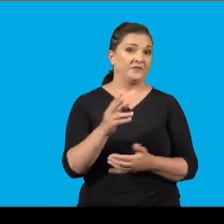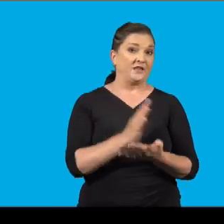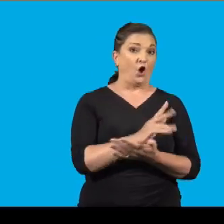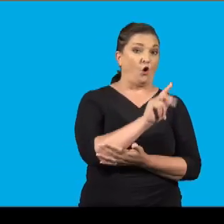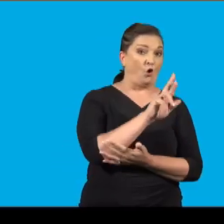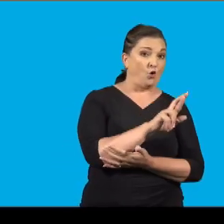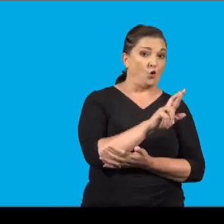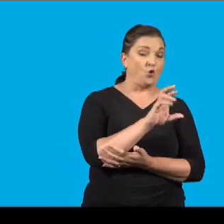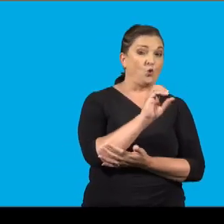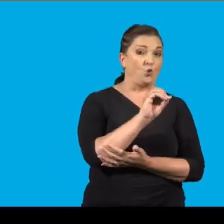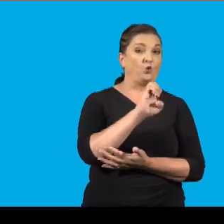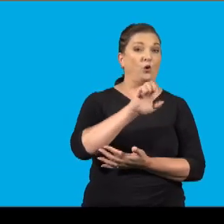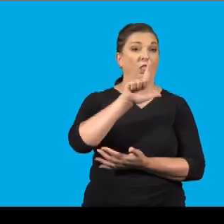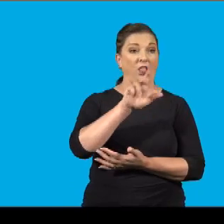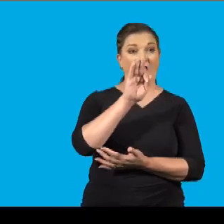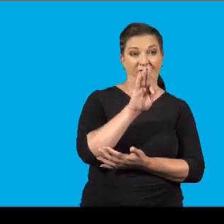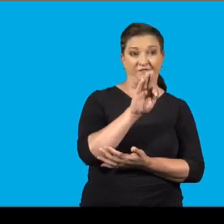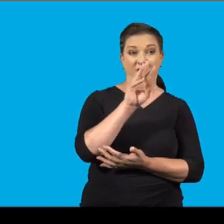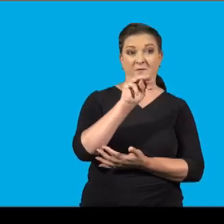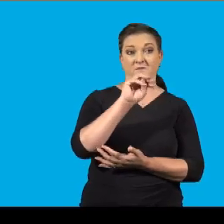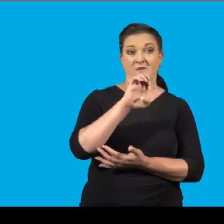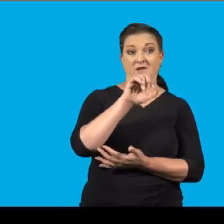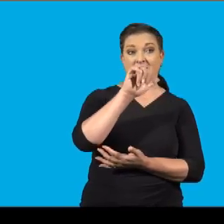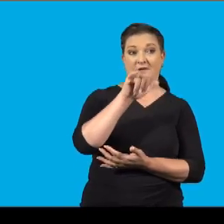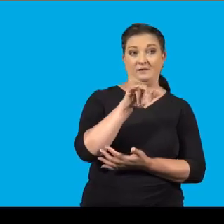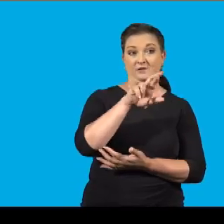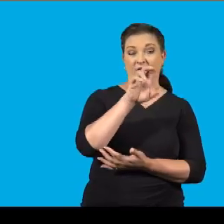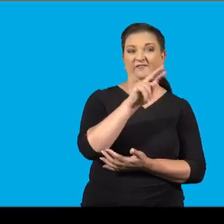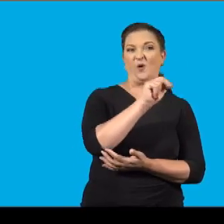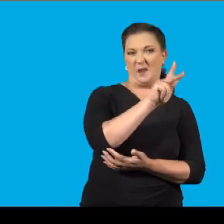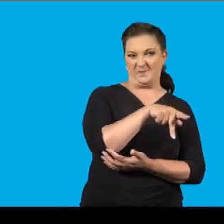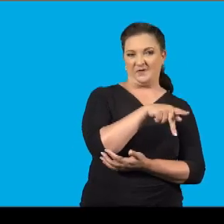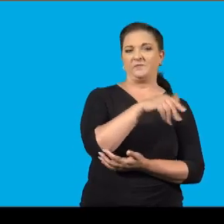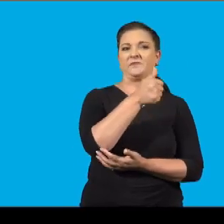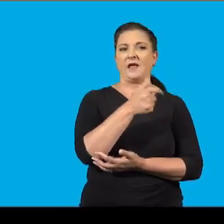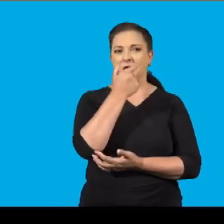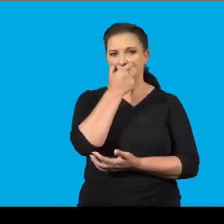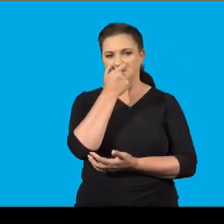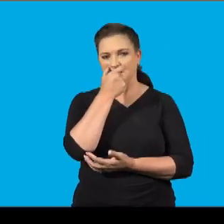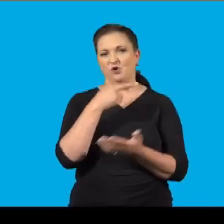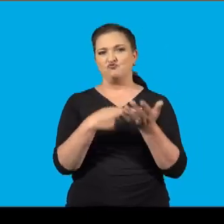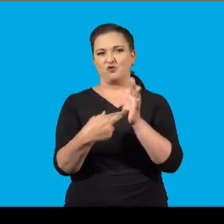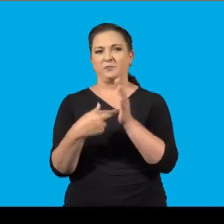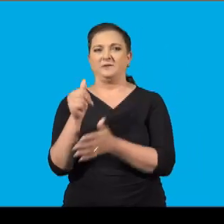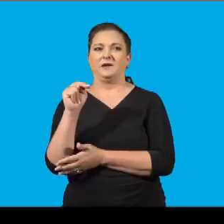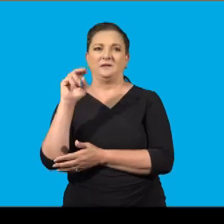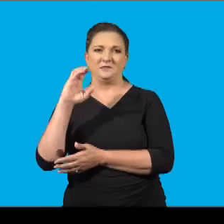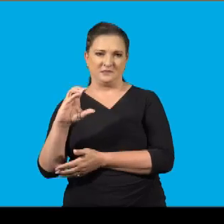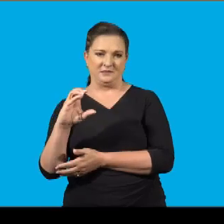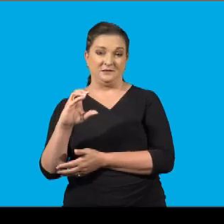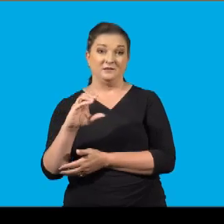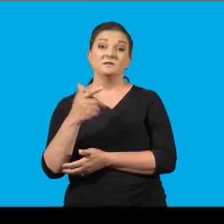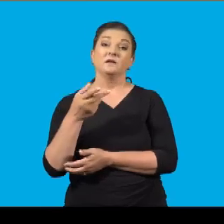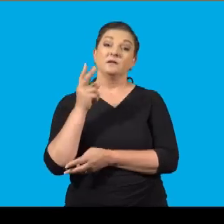1992 between Rolf Meyer, representing the National Party, and Cyril Ramaphosa, representing the ANC.